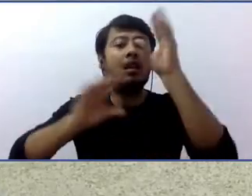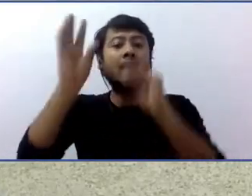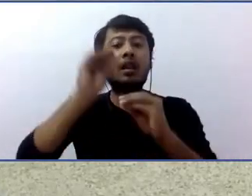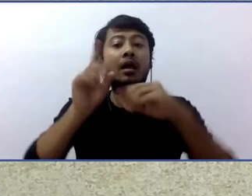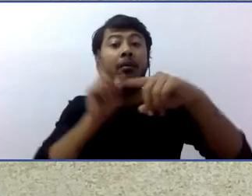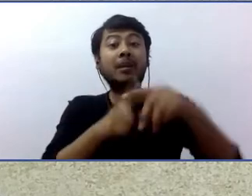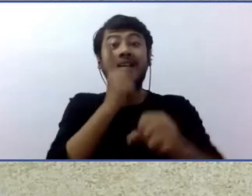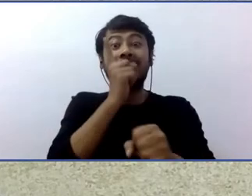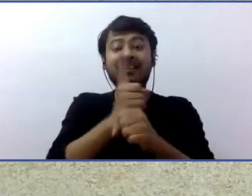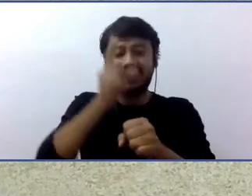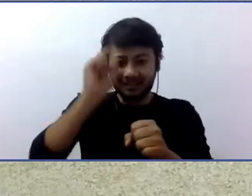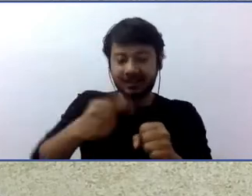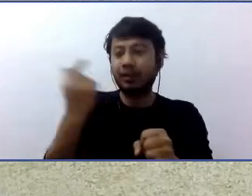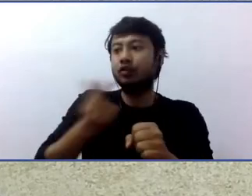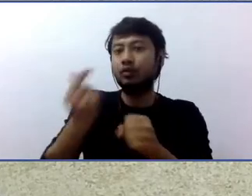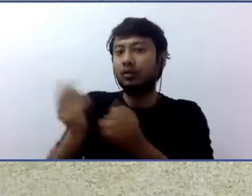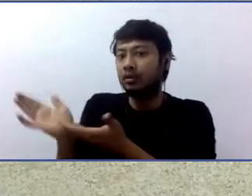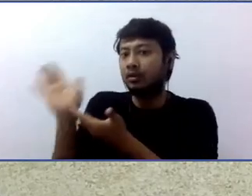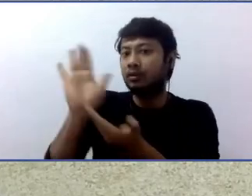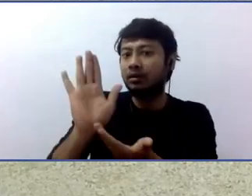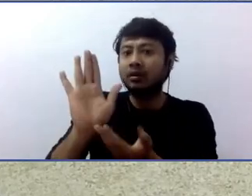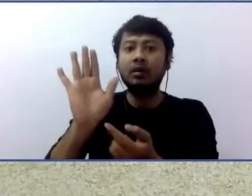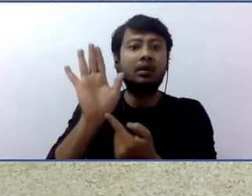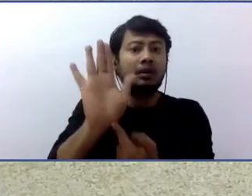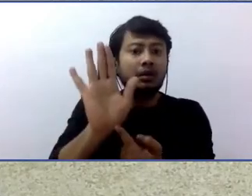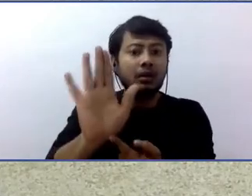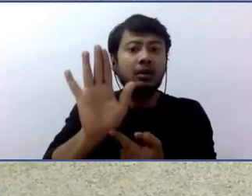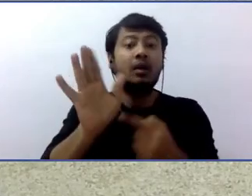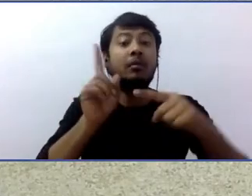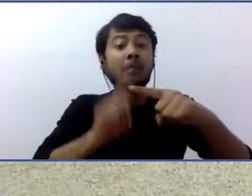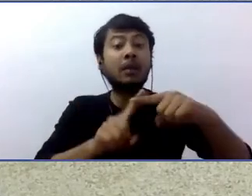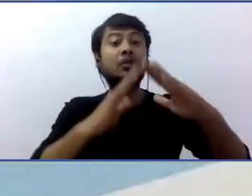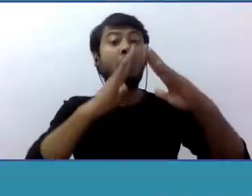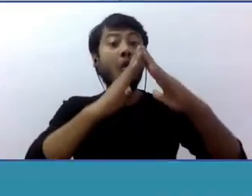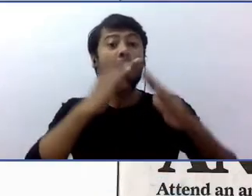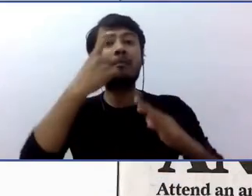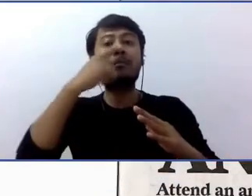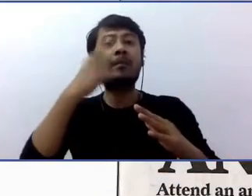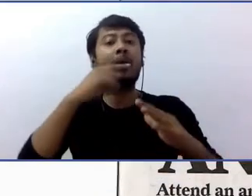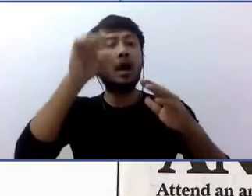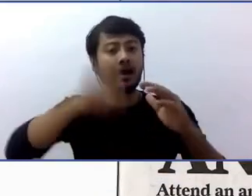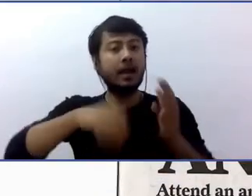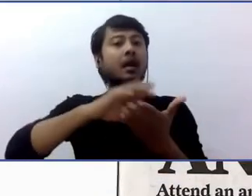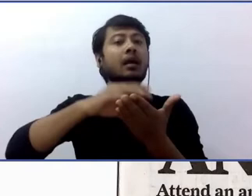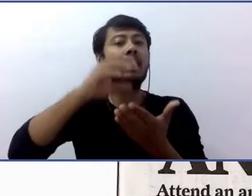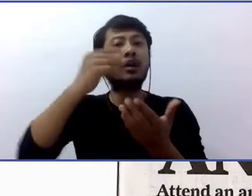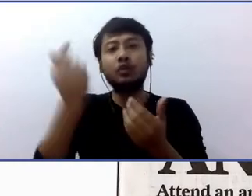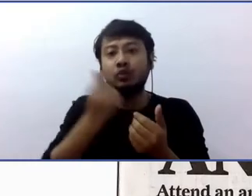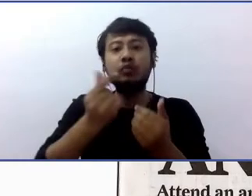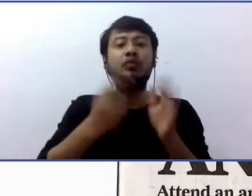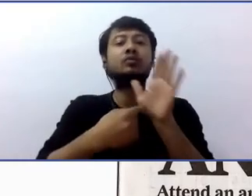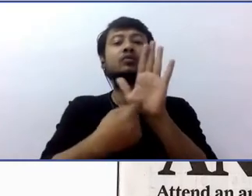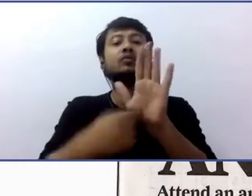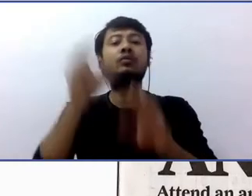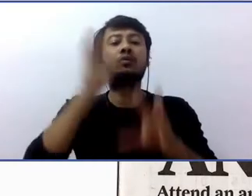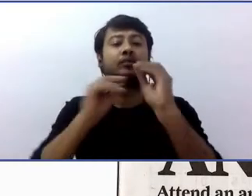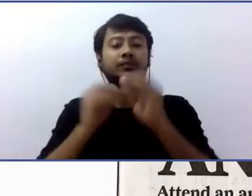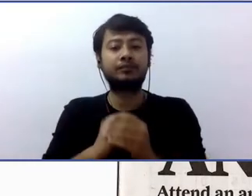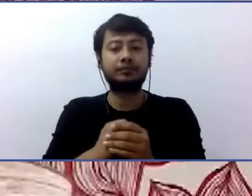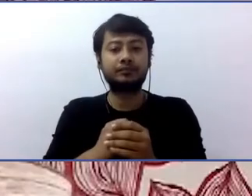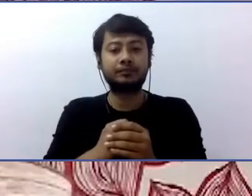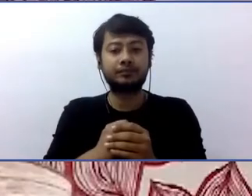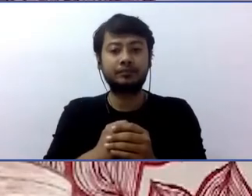teachers in special schools and will act as a home reinforcement tool for the parents at their home. People with special needs get